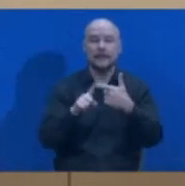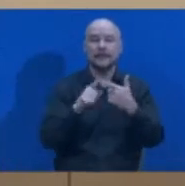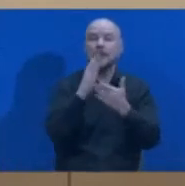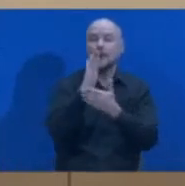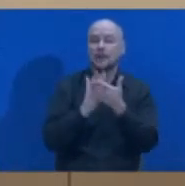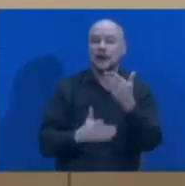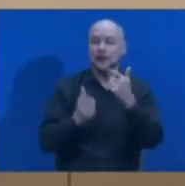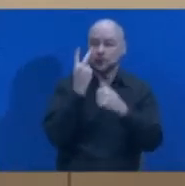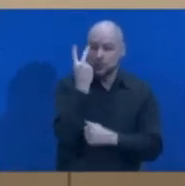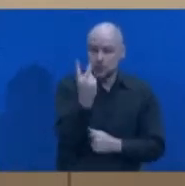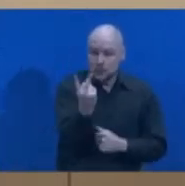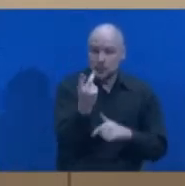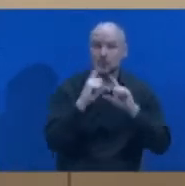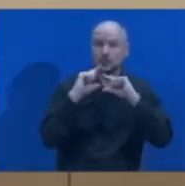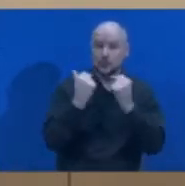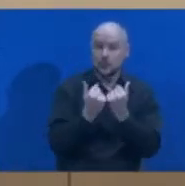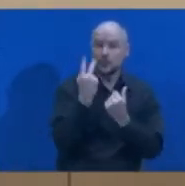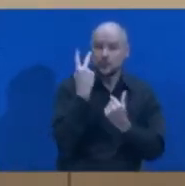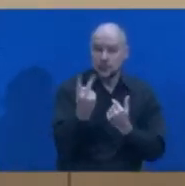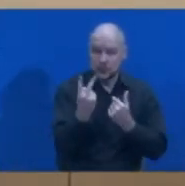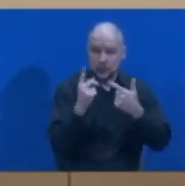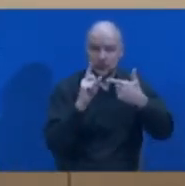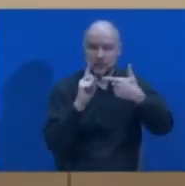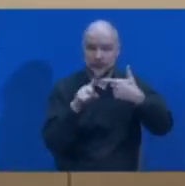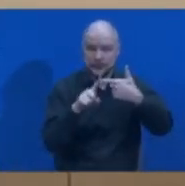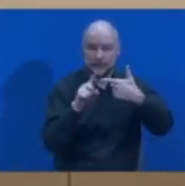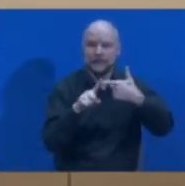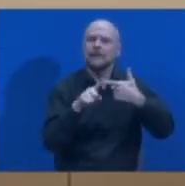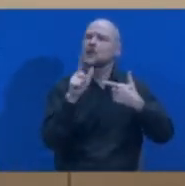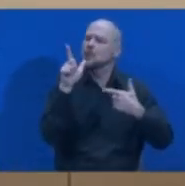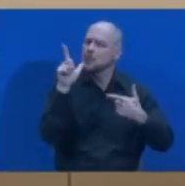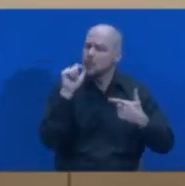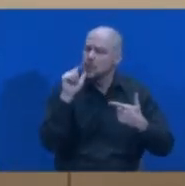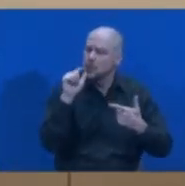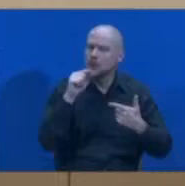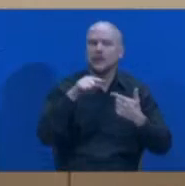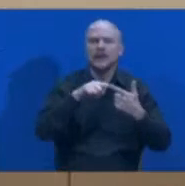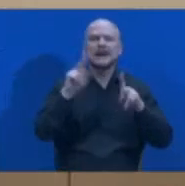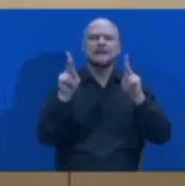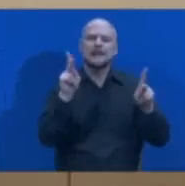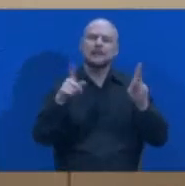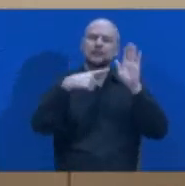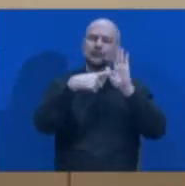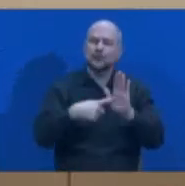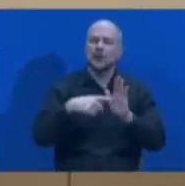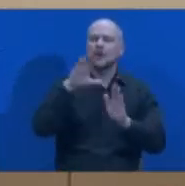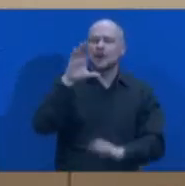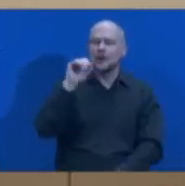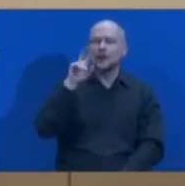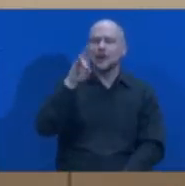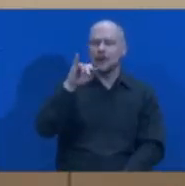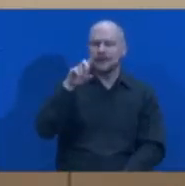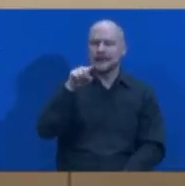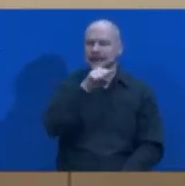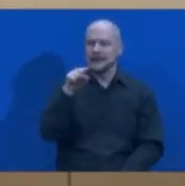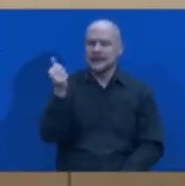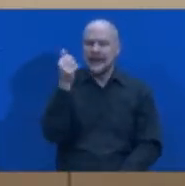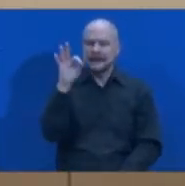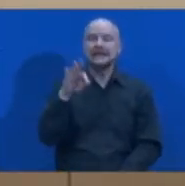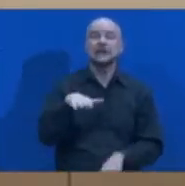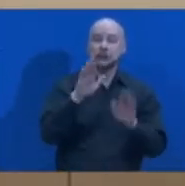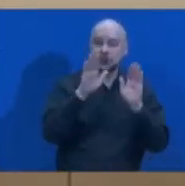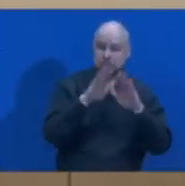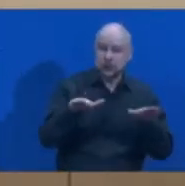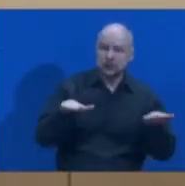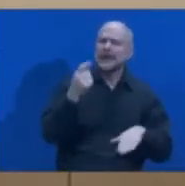within the 2 weeks of initiating phase 1. These are individuals with mild symptoms of COVID, including children,